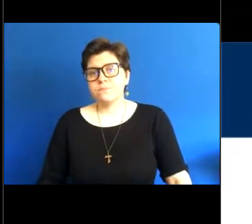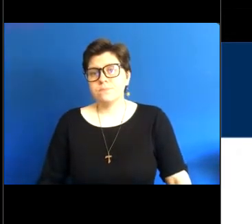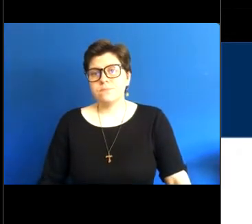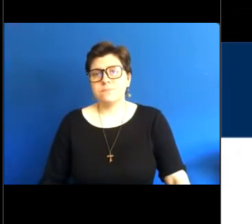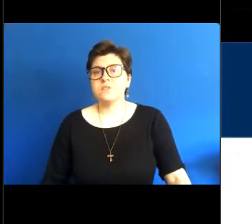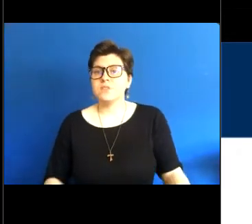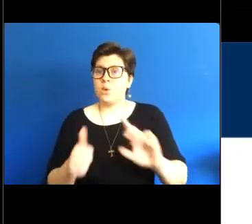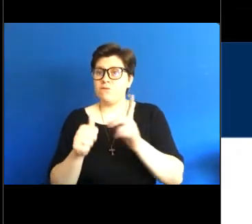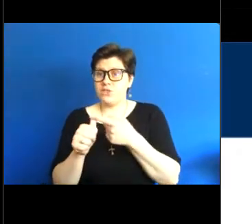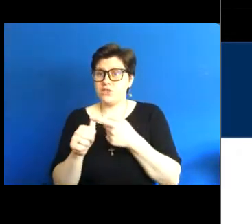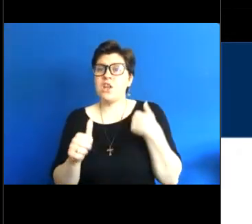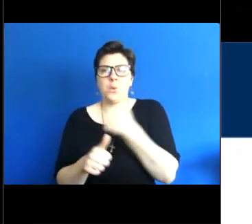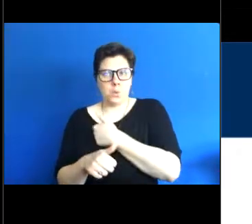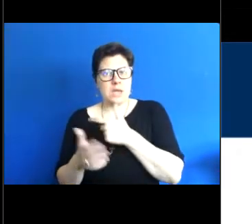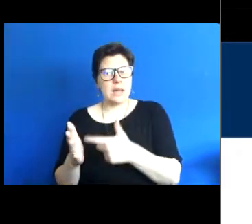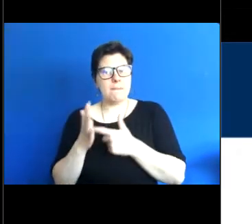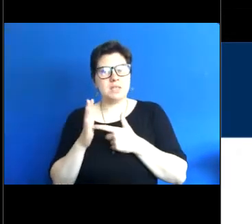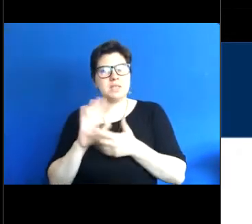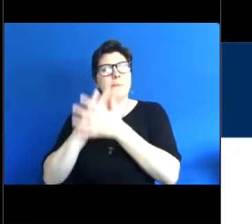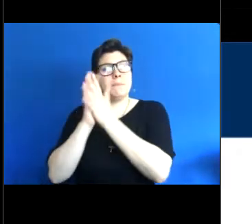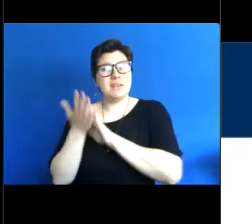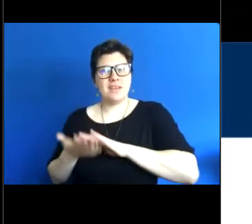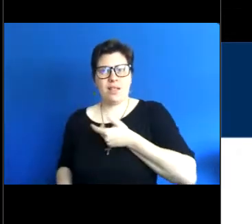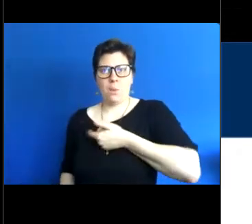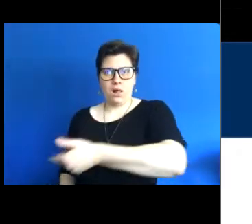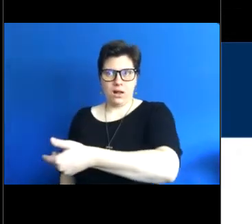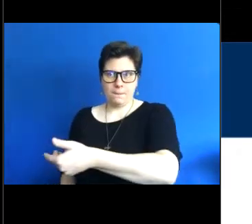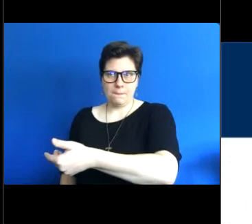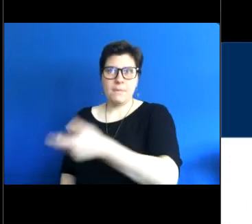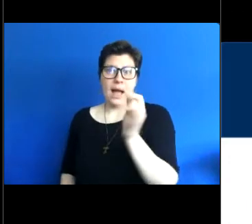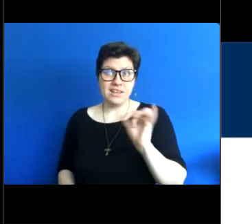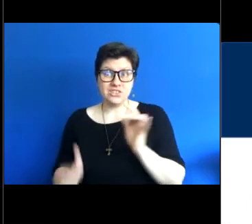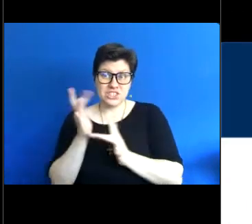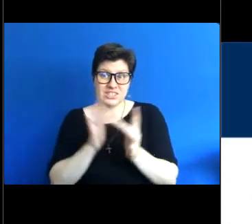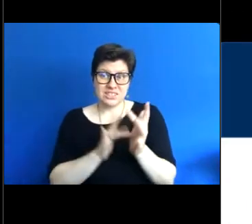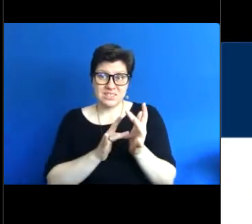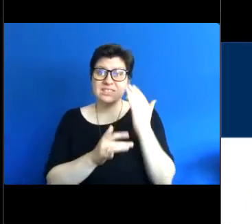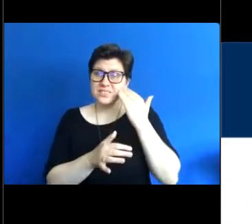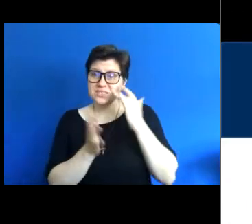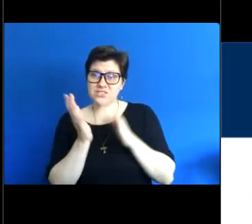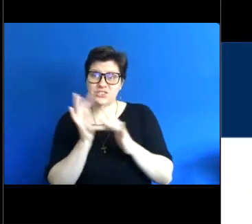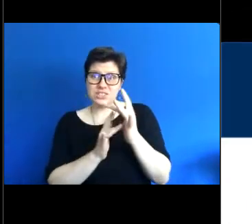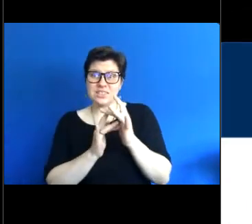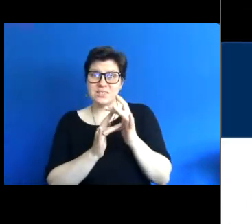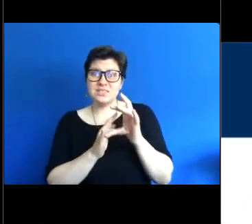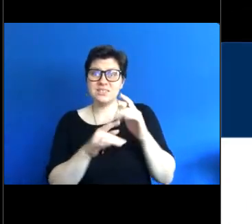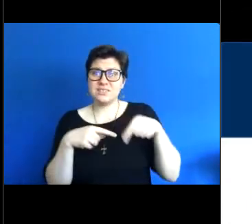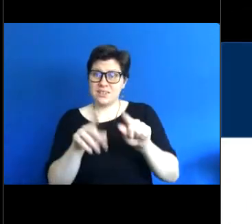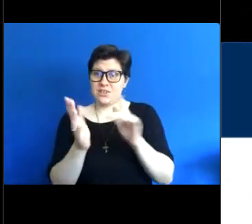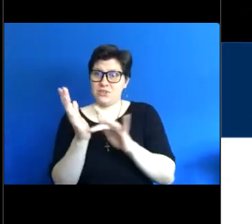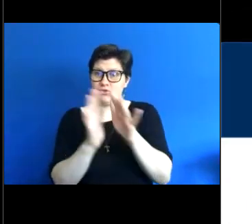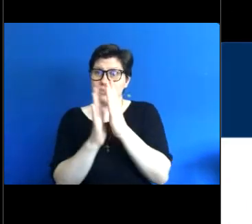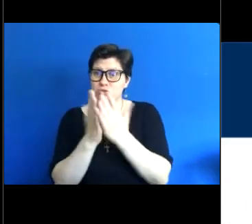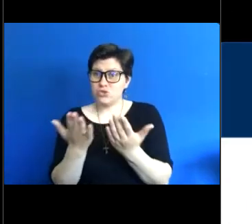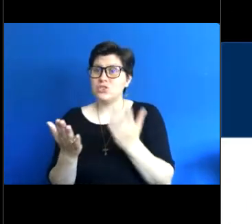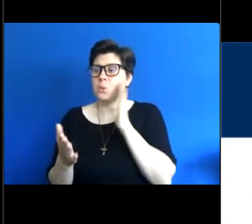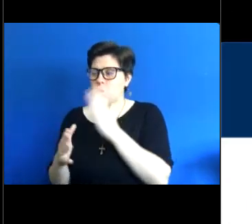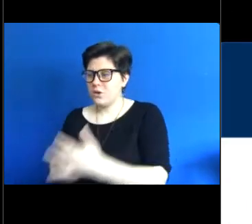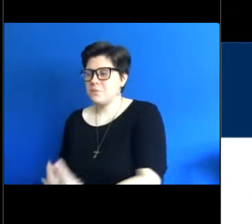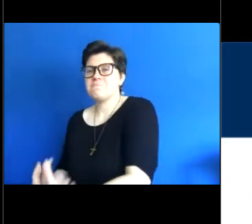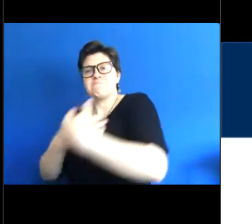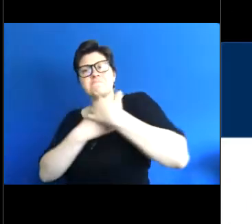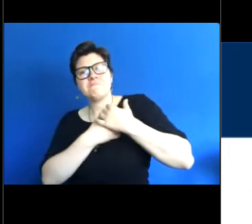that welcome as Jesus would. And we know Jesus in our scriptures picked up children and embraced them.